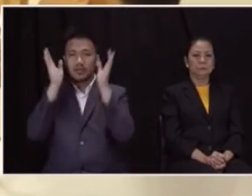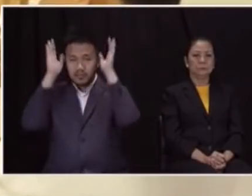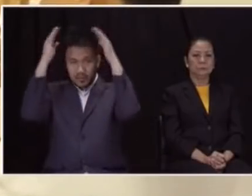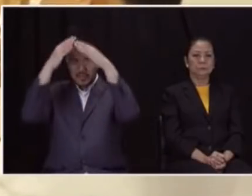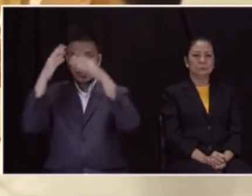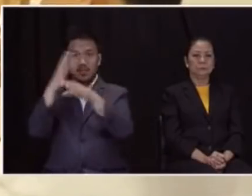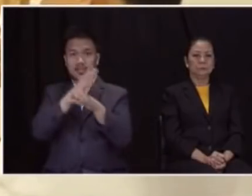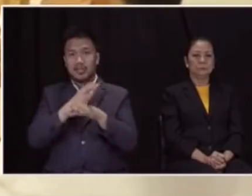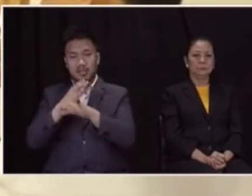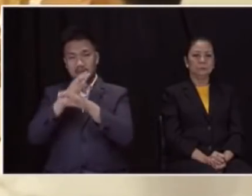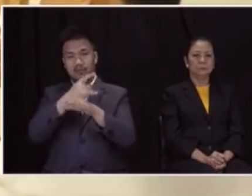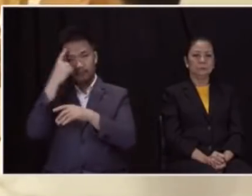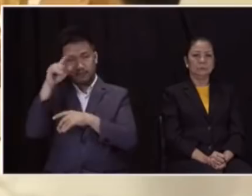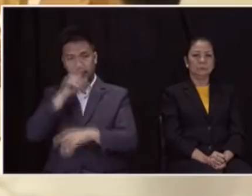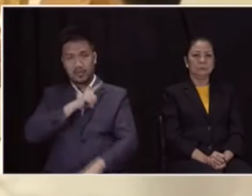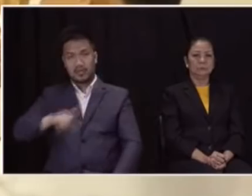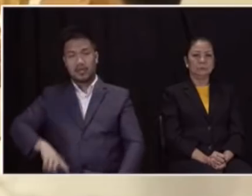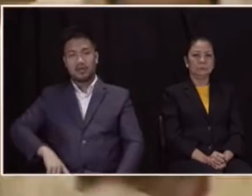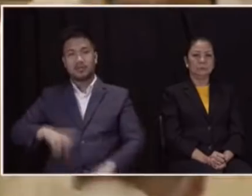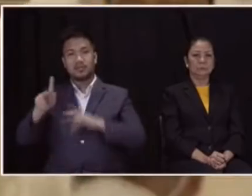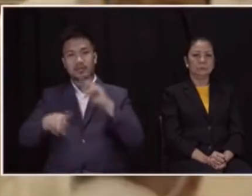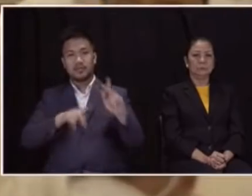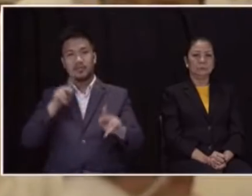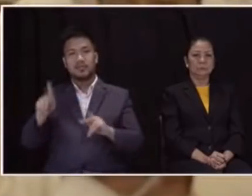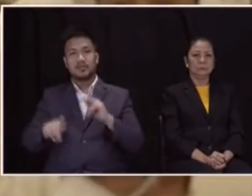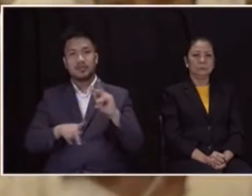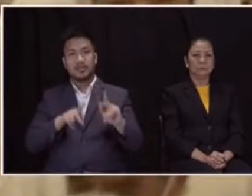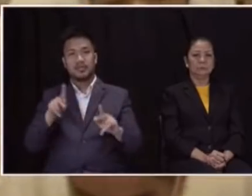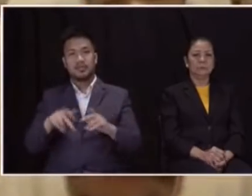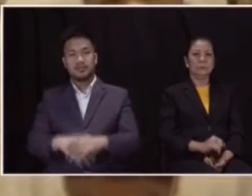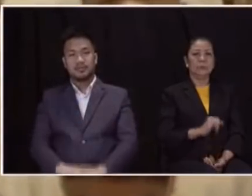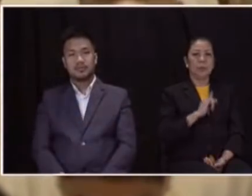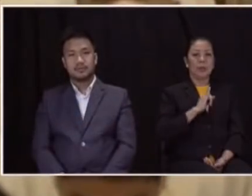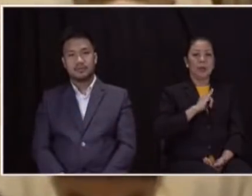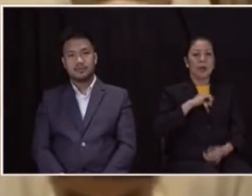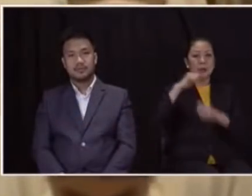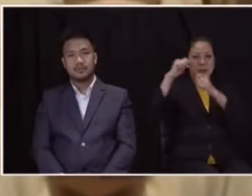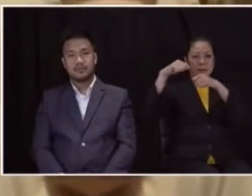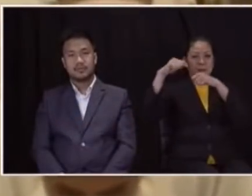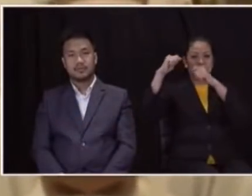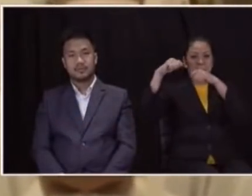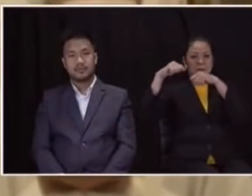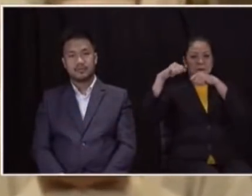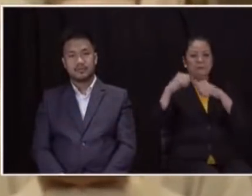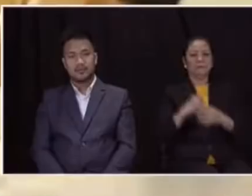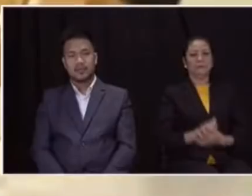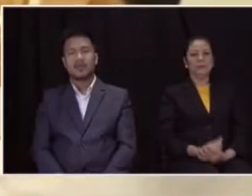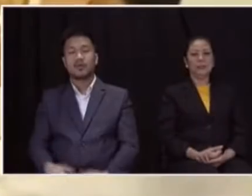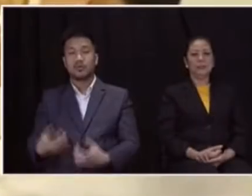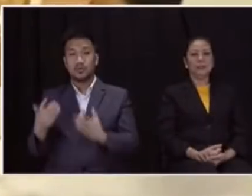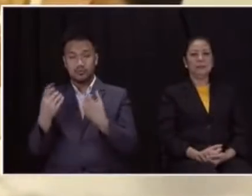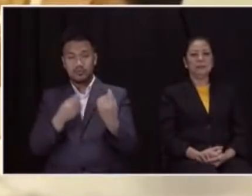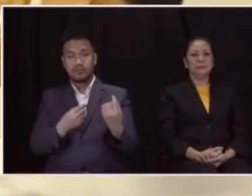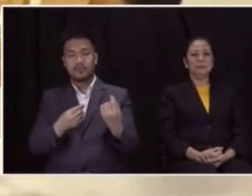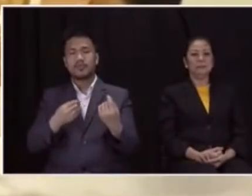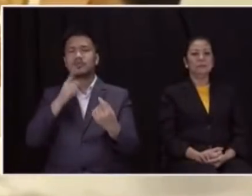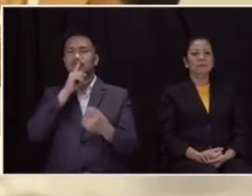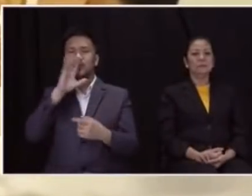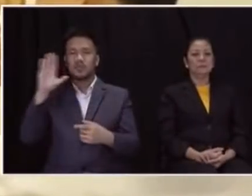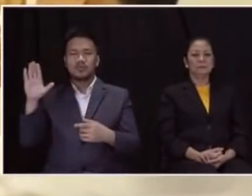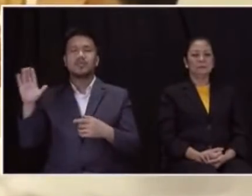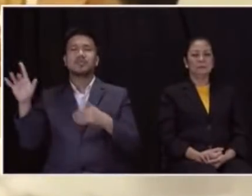in caring for the Lord's flock? I do. Do you resolve to